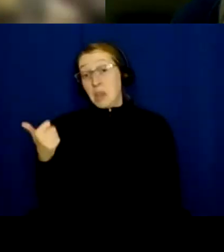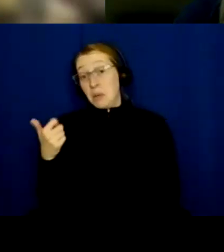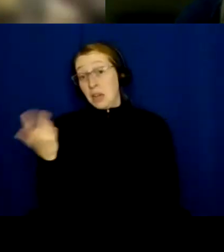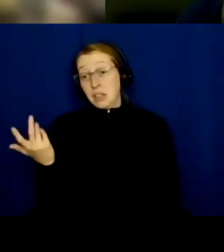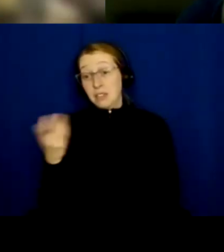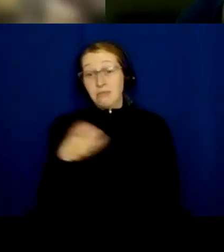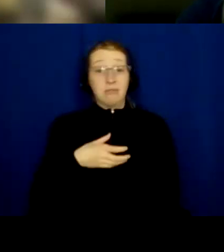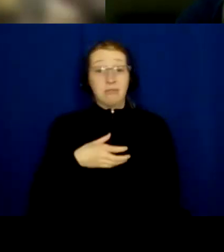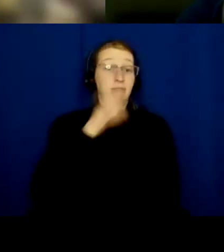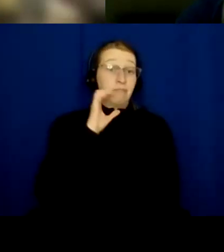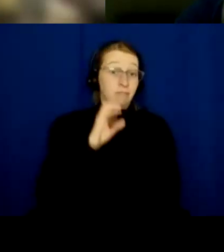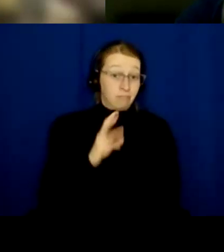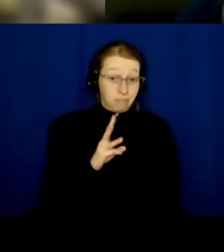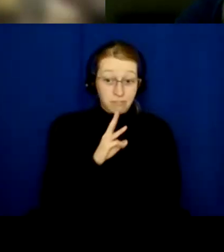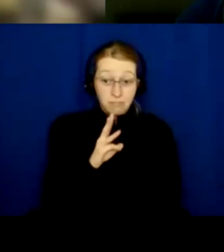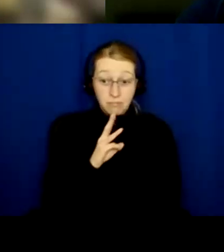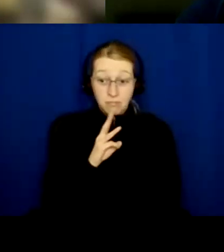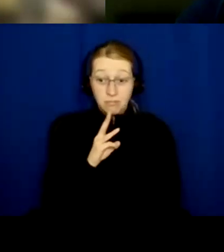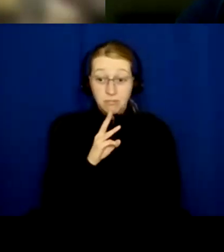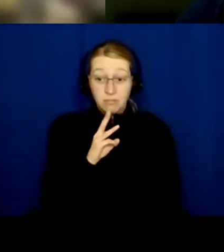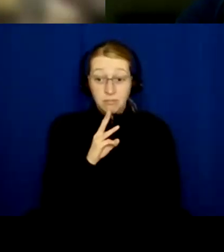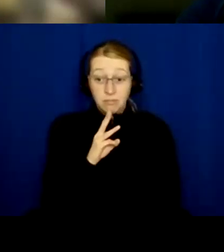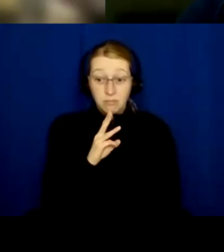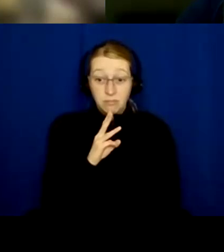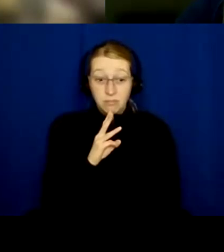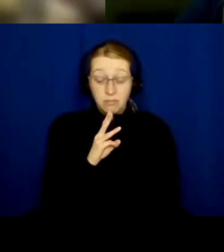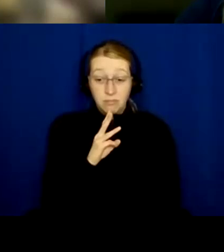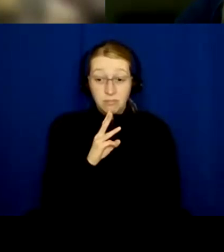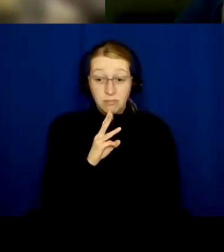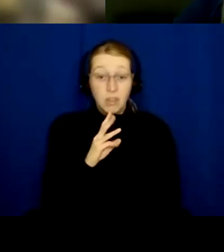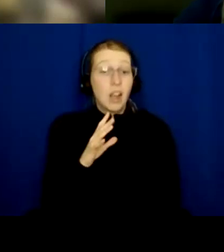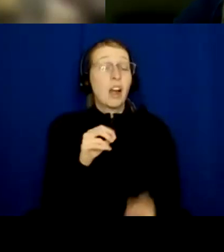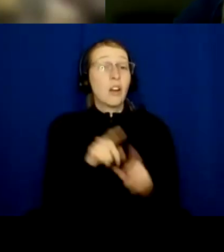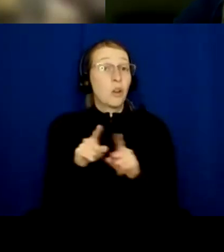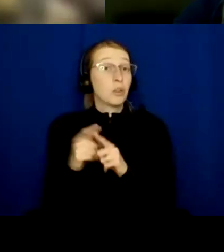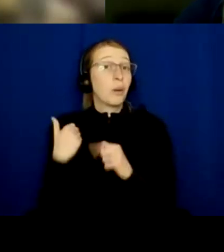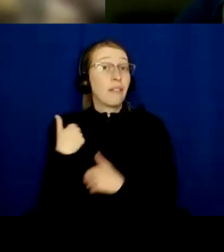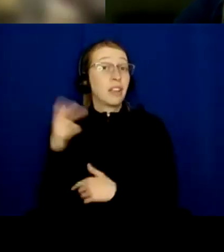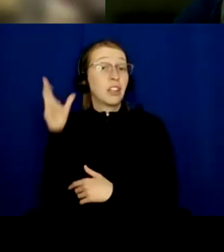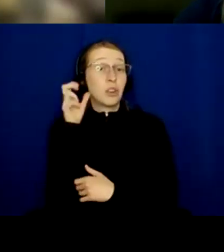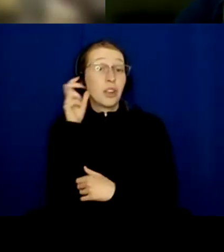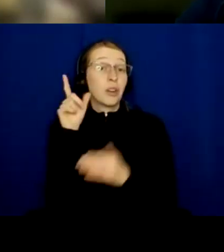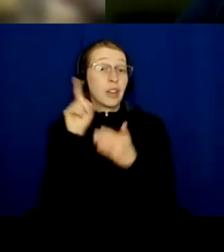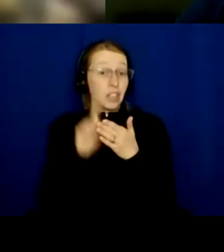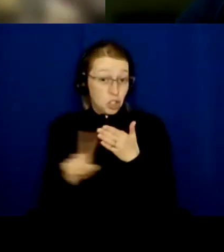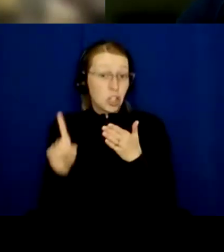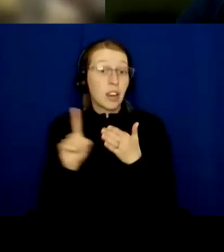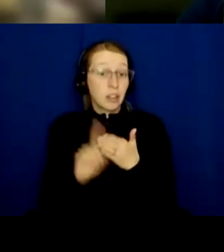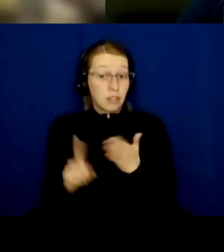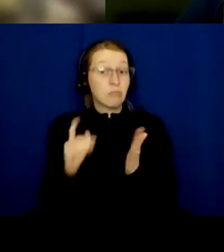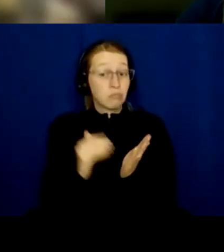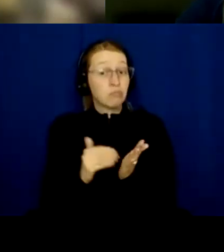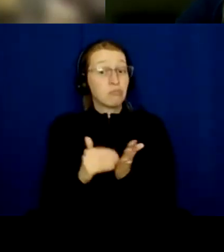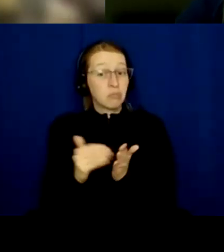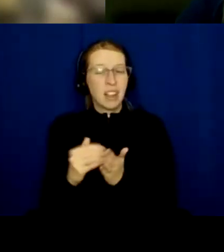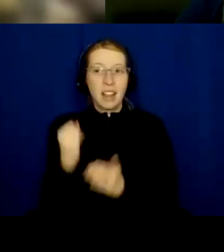water and always get your hearing checked out, because sometimes if you're thinking you're losing your hearing,